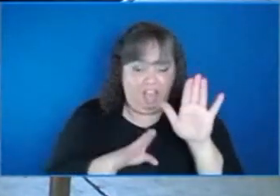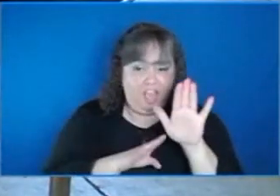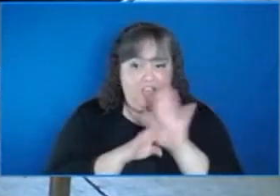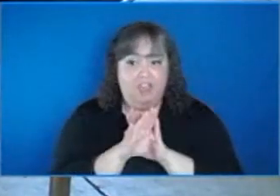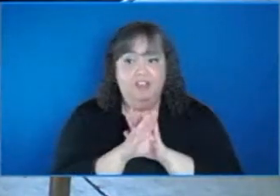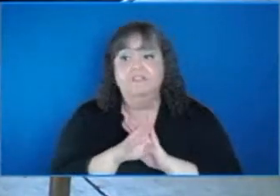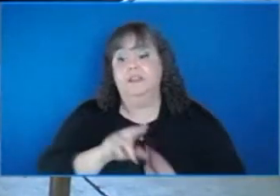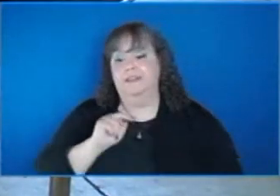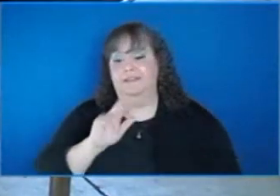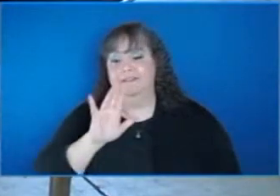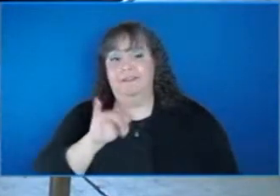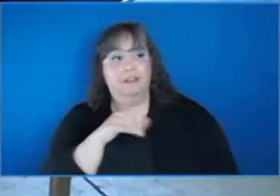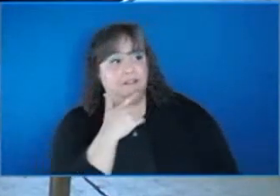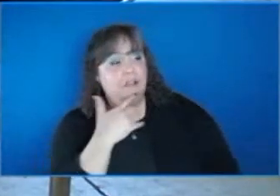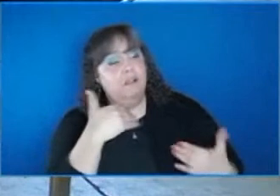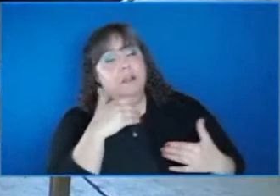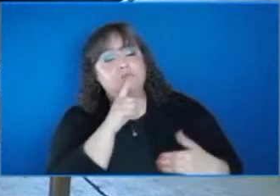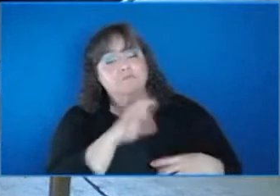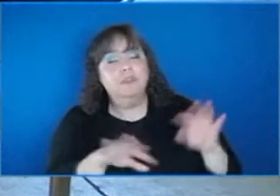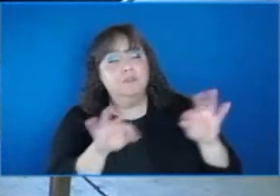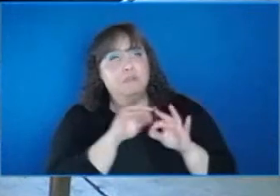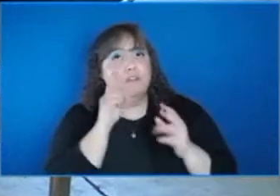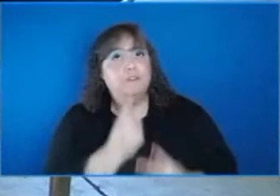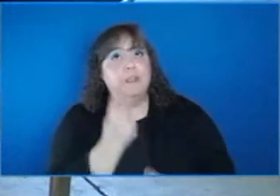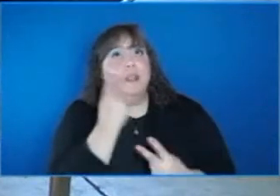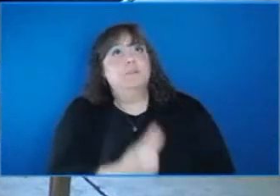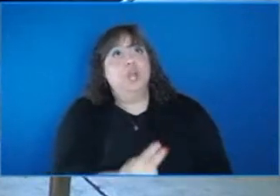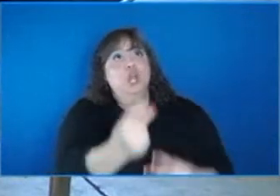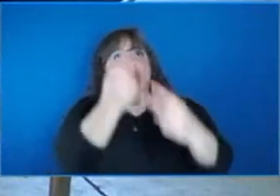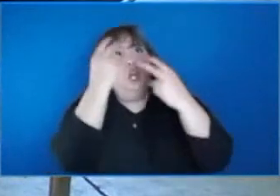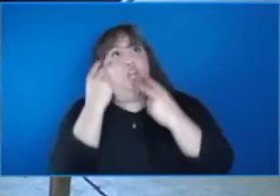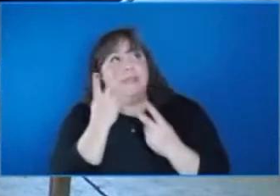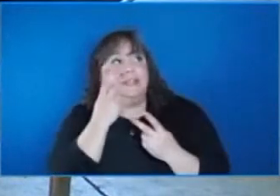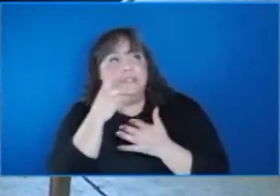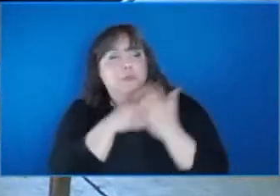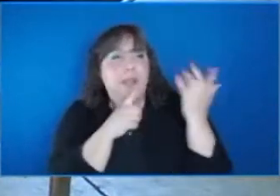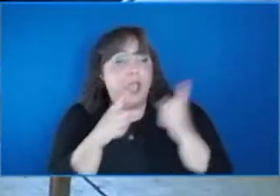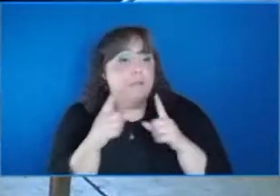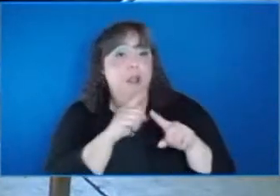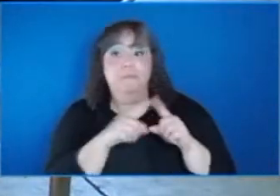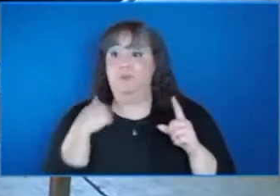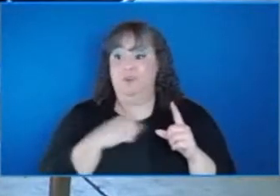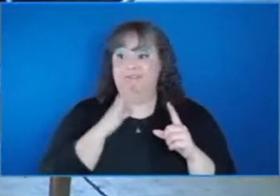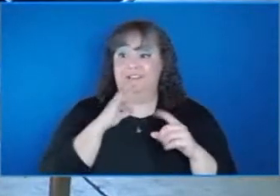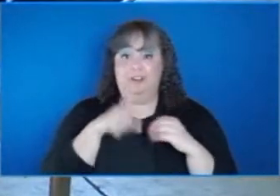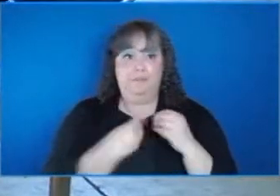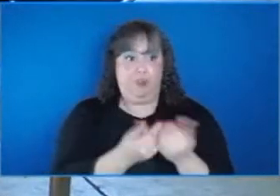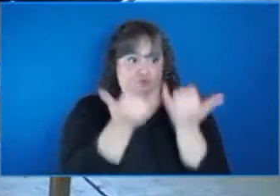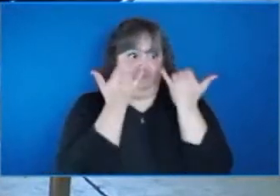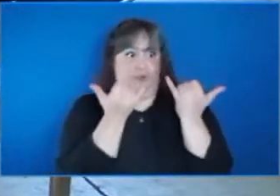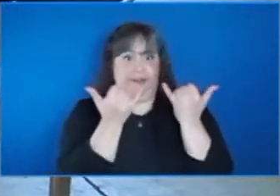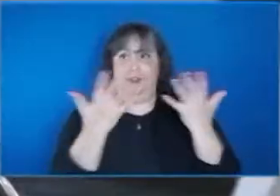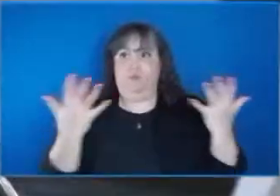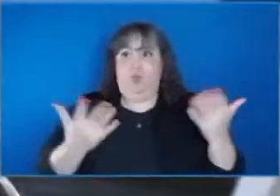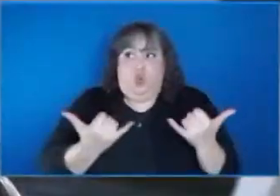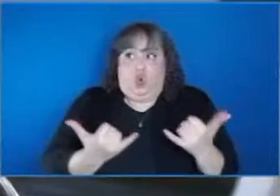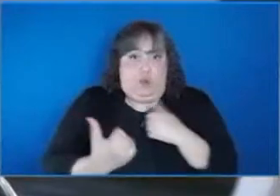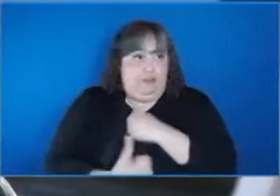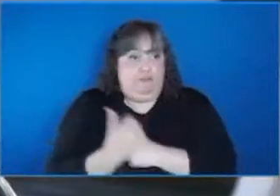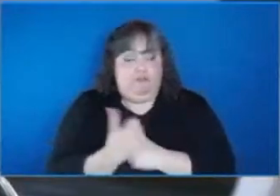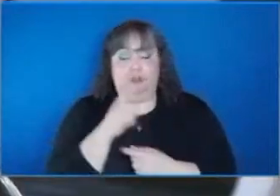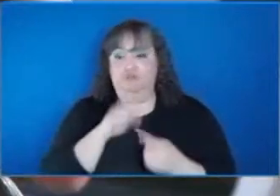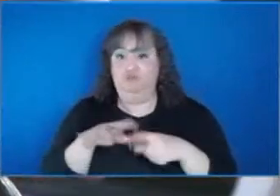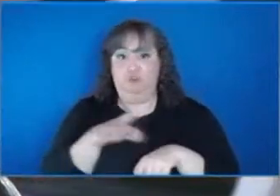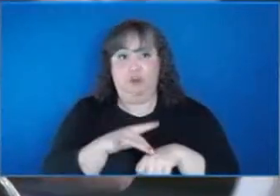how they did. But we're really talking here about the present, right? You know, with what the current threat to the Earth might be from these, and then preparing for the